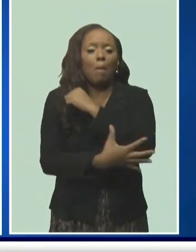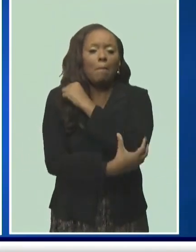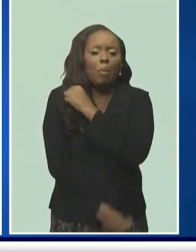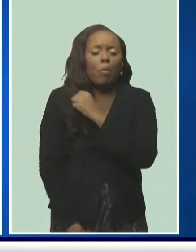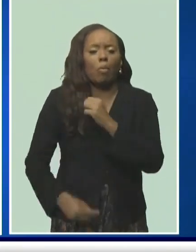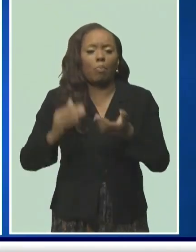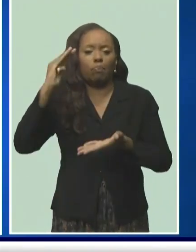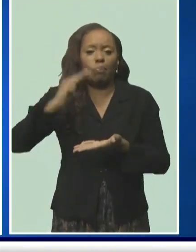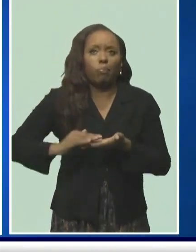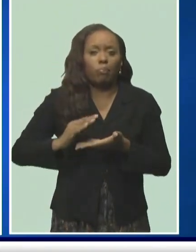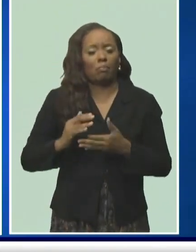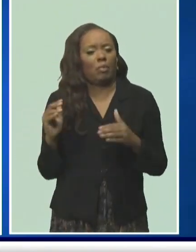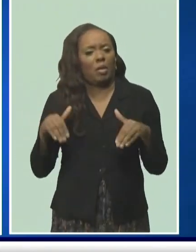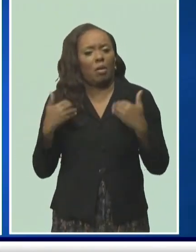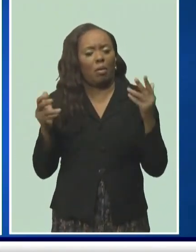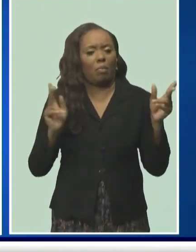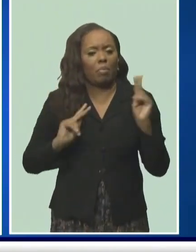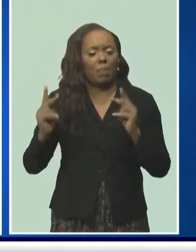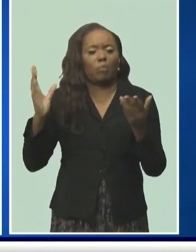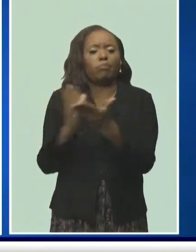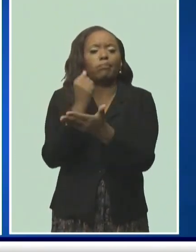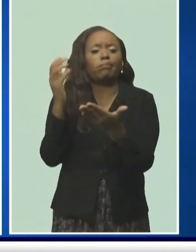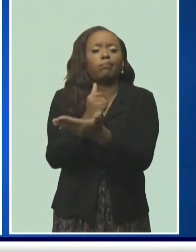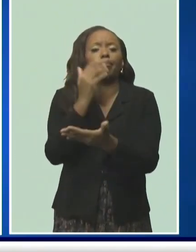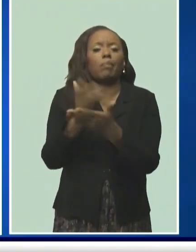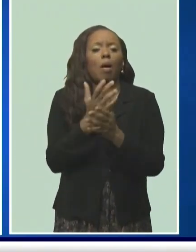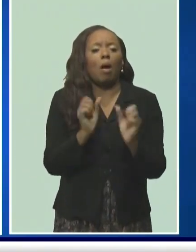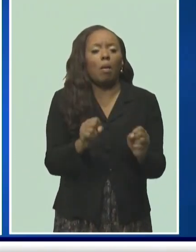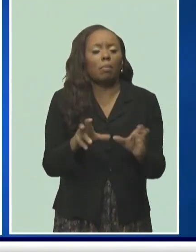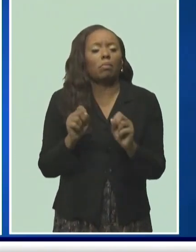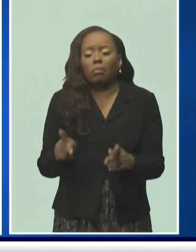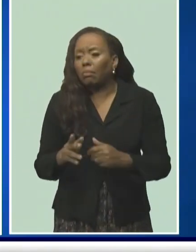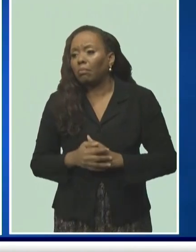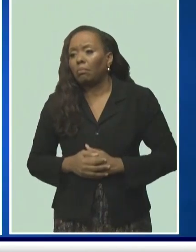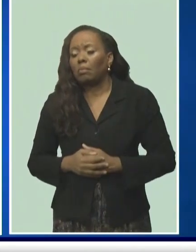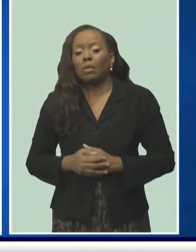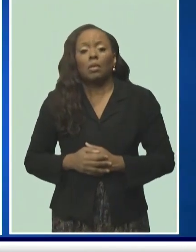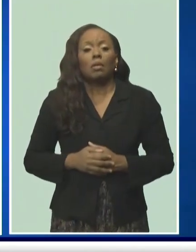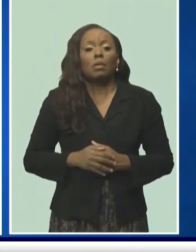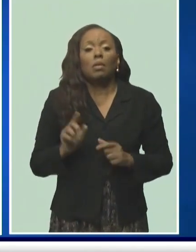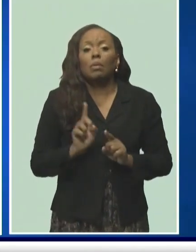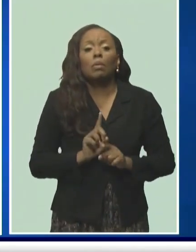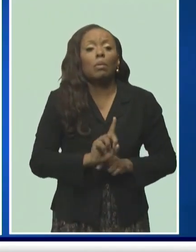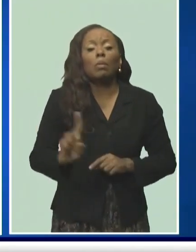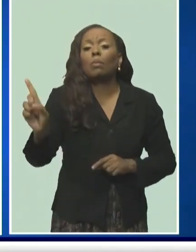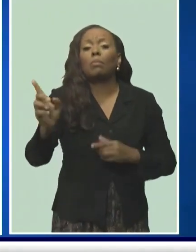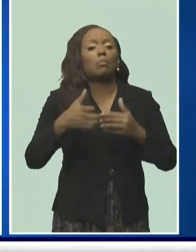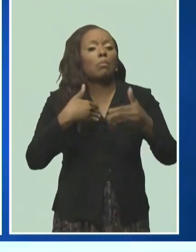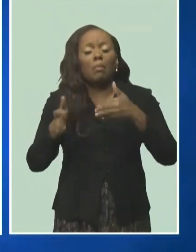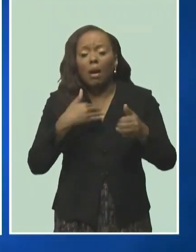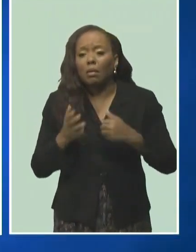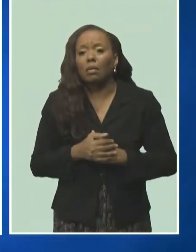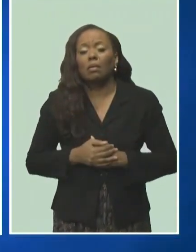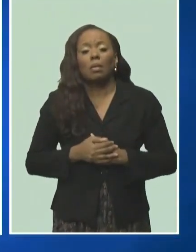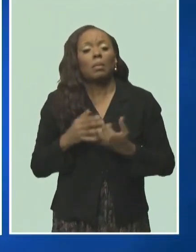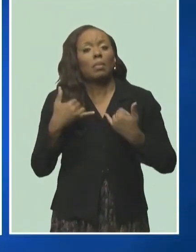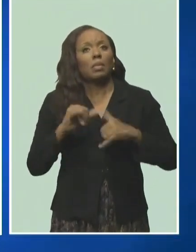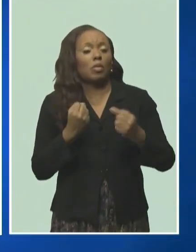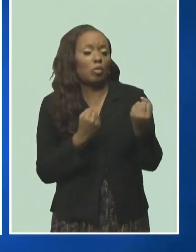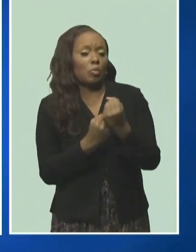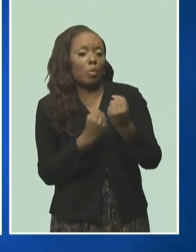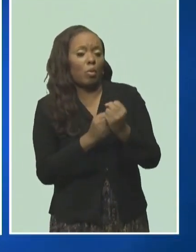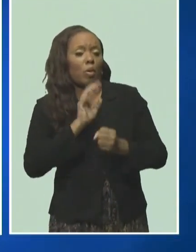have opportunities in this country to be whatever you want, and to be able to go wherever you want on this earth and still give back to your